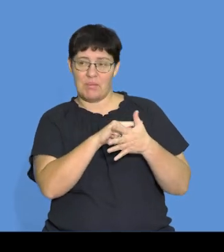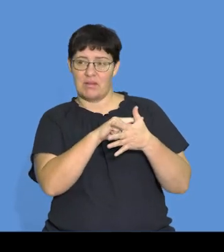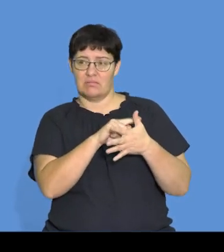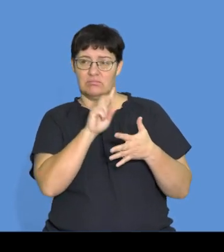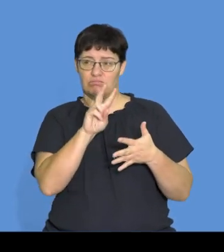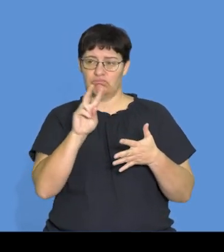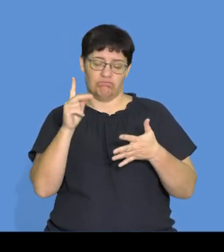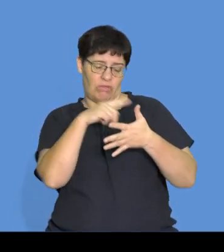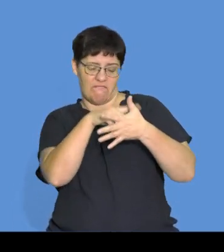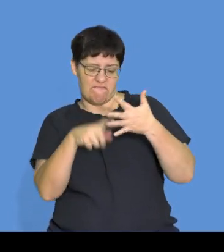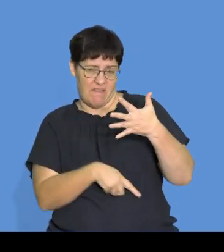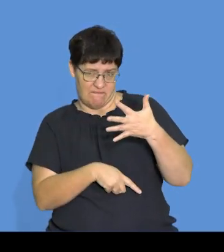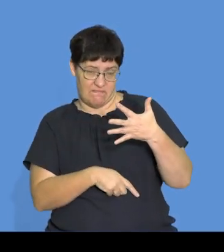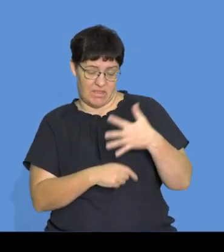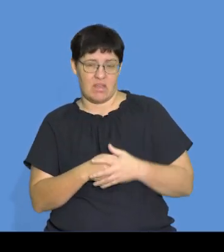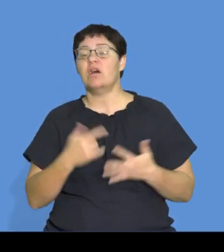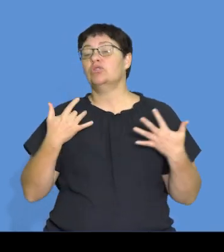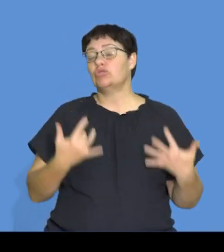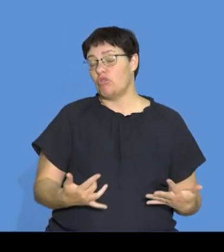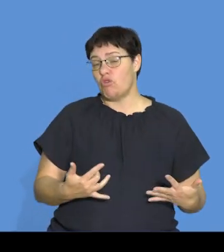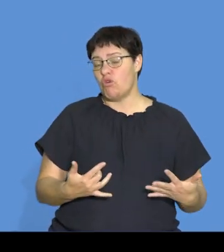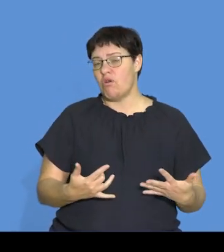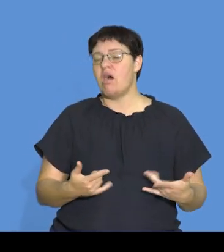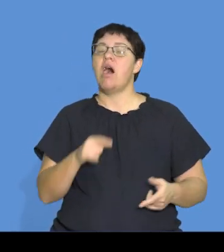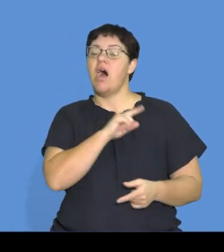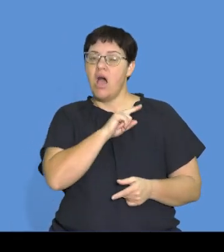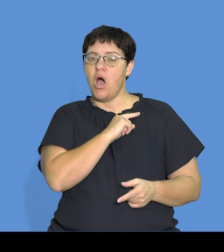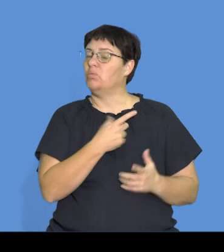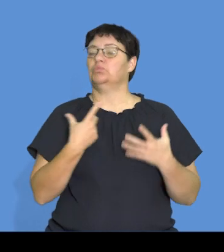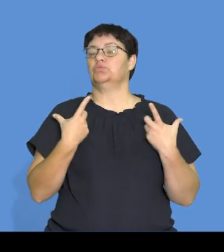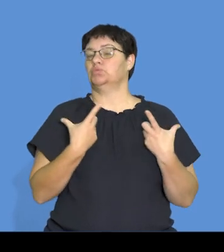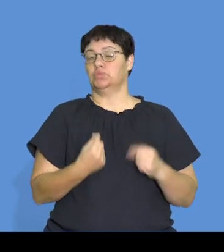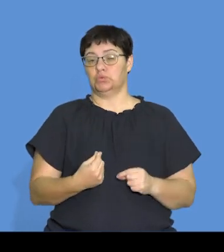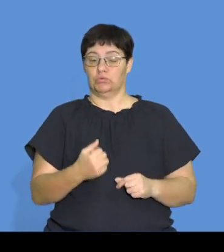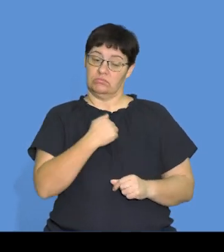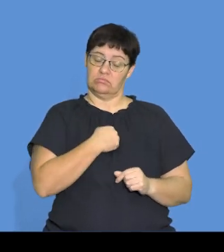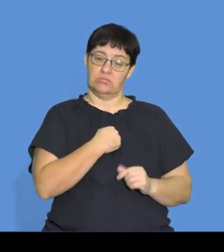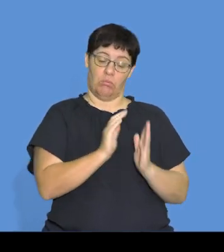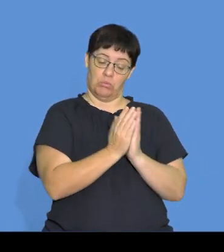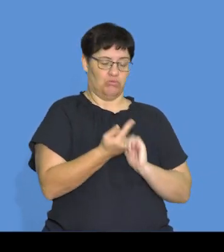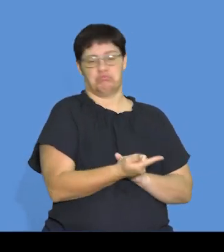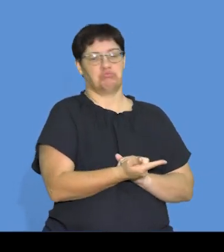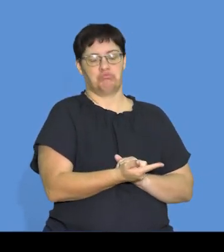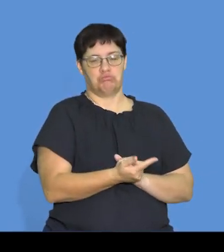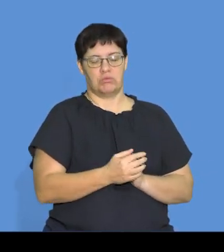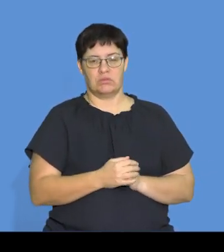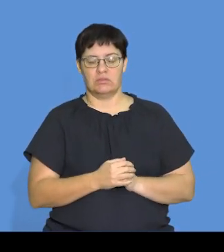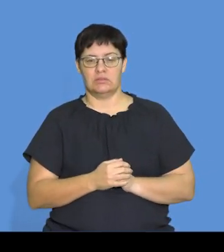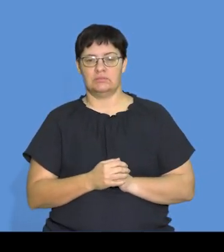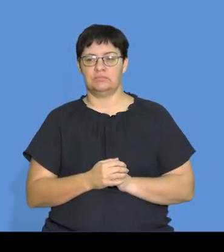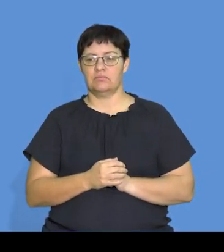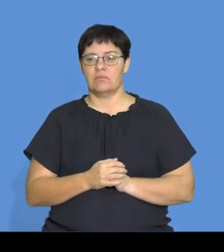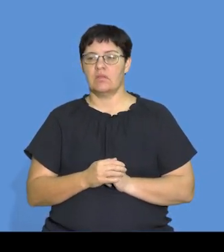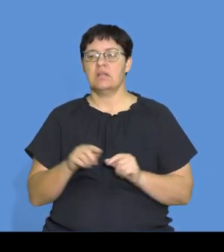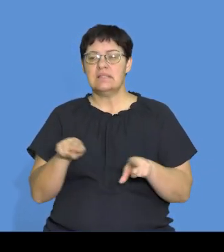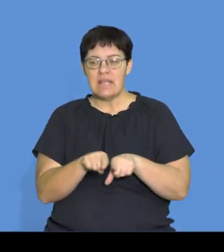might be some that are left out, but it might be just because we don't really do them in our syllabus. Now, we're also going to look at